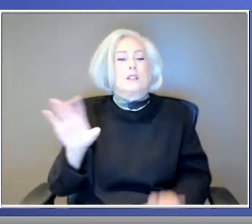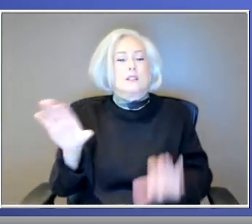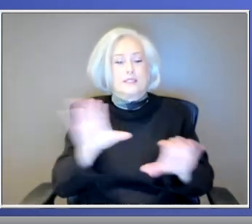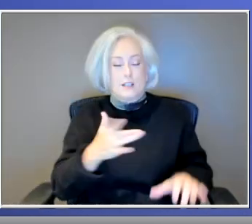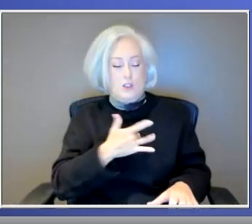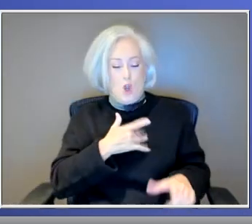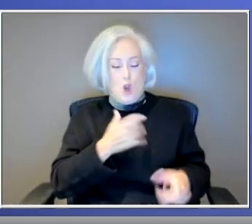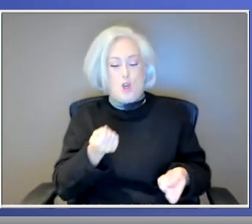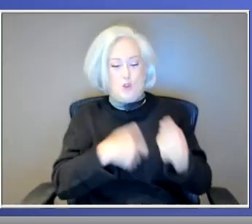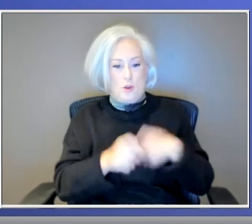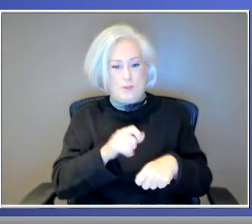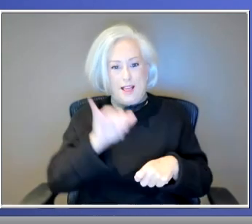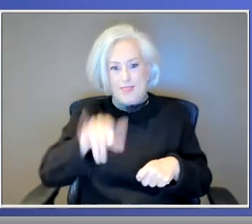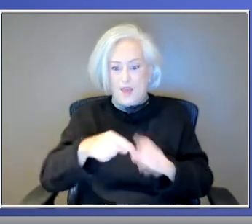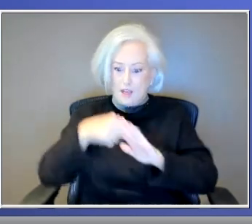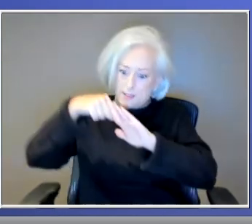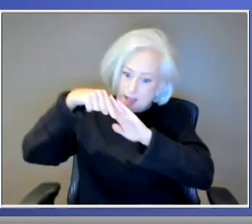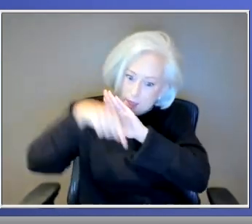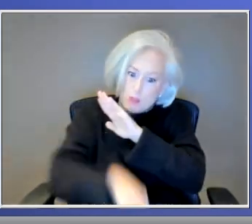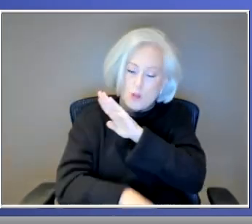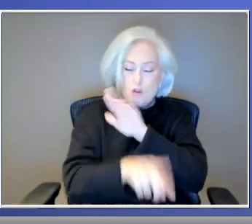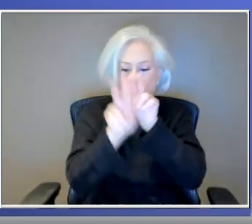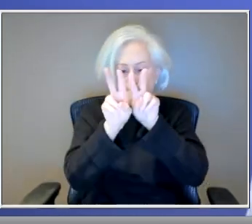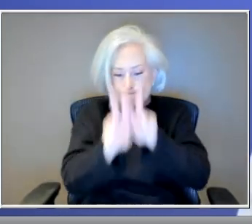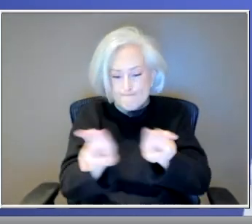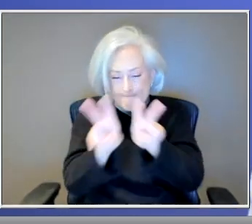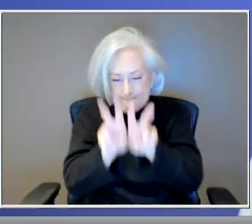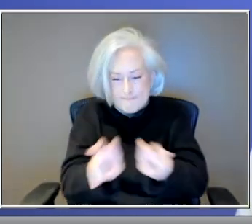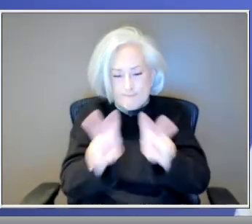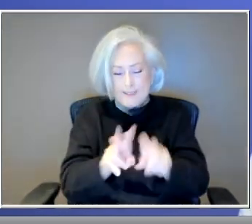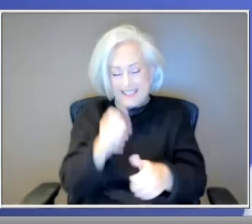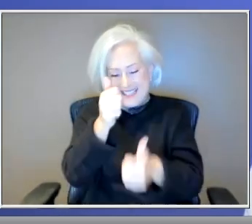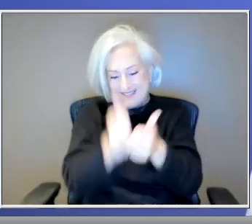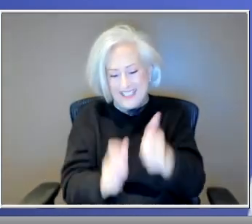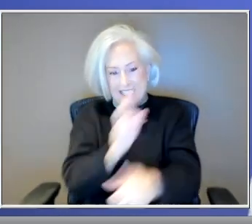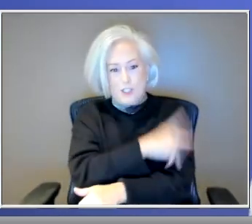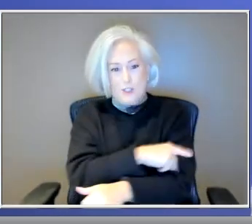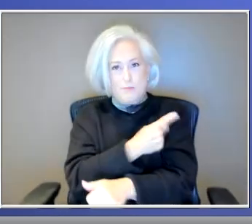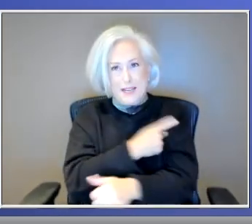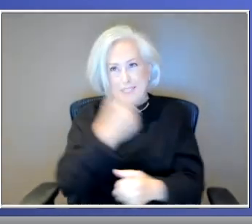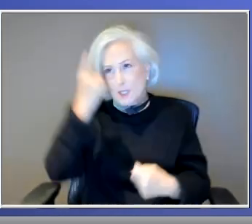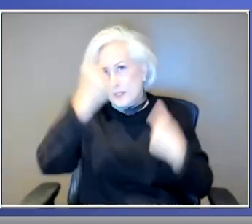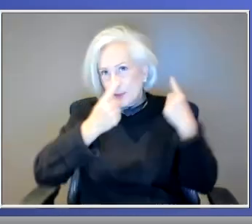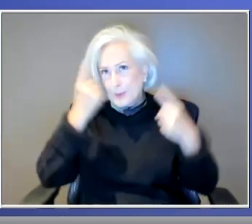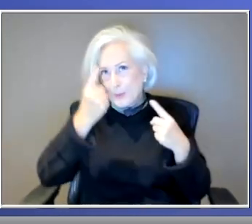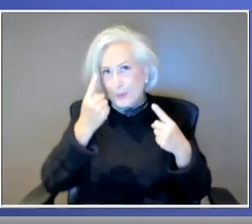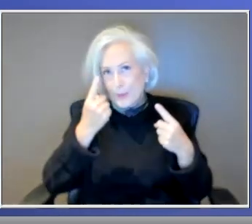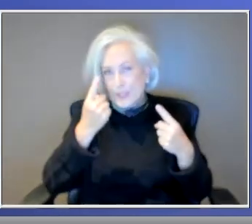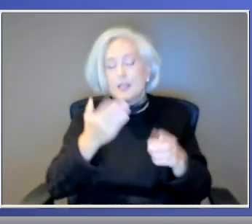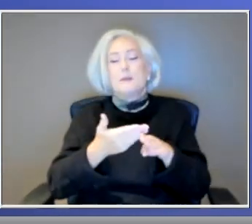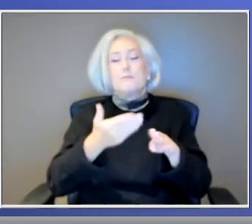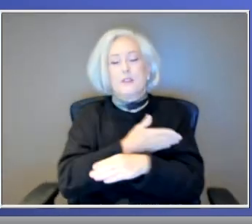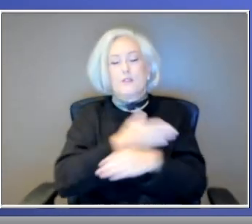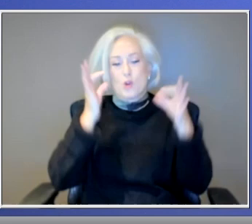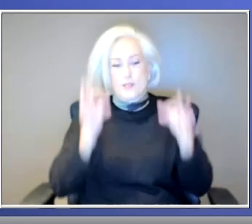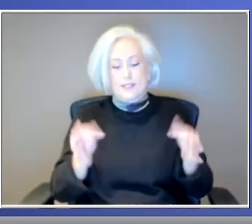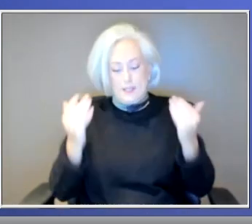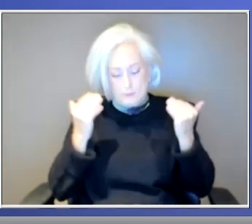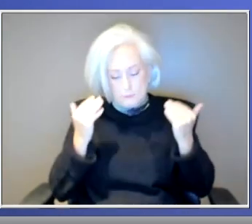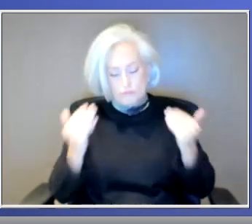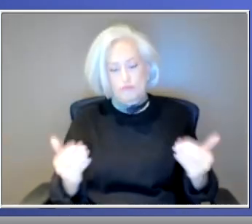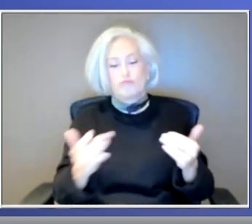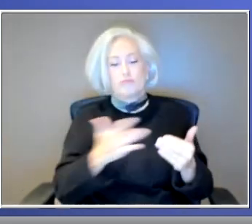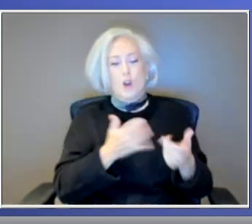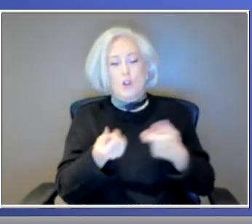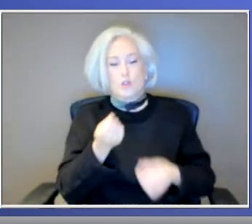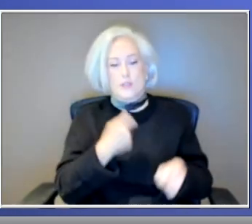complex, detailed evaluation of every patient that we consider for heart transplant before we would ever contemplate